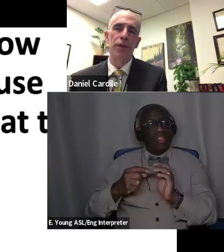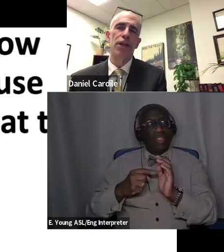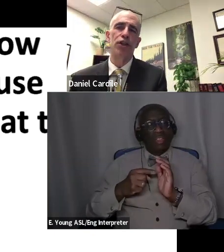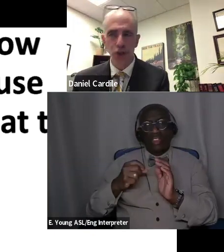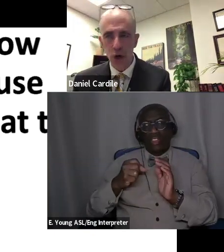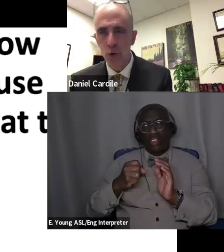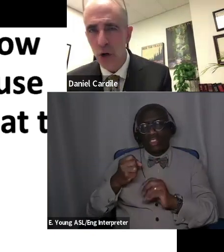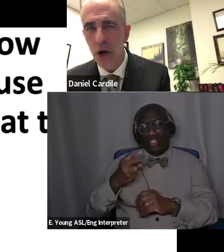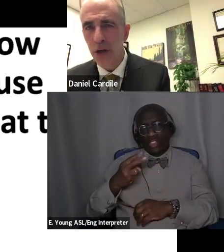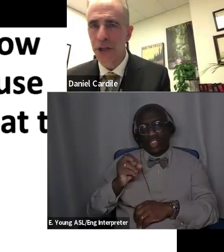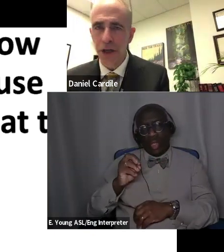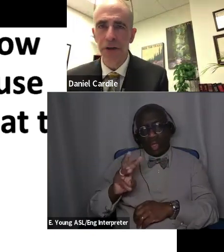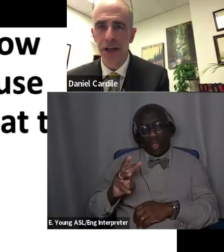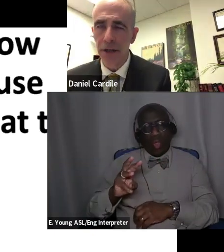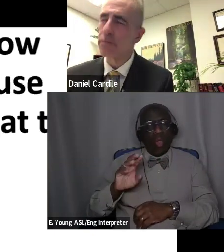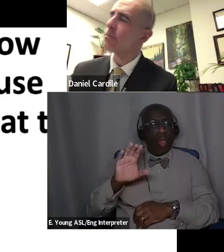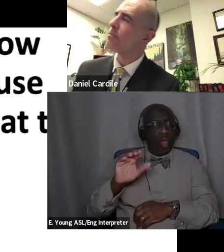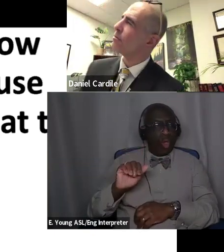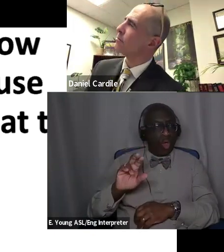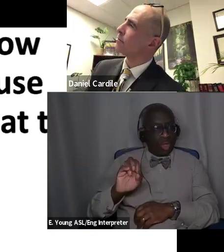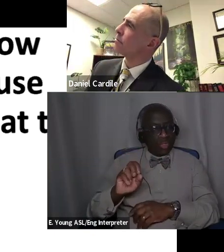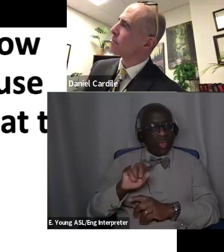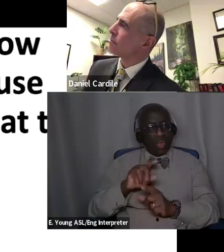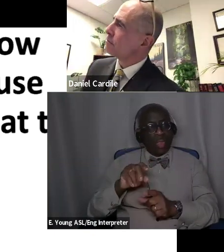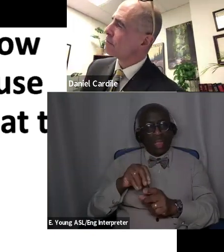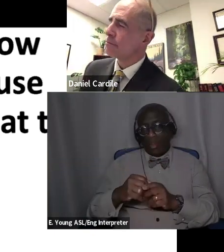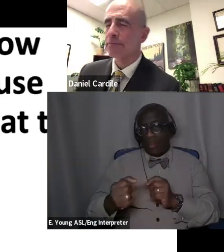mail with a show cause hearing date.